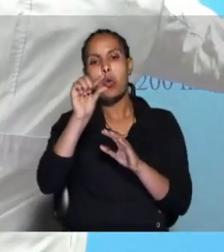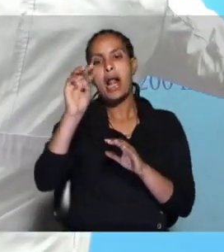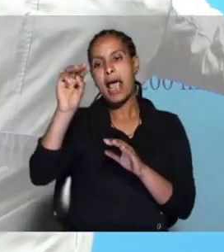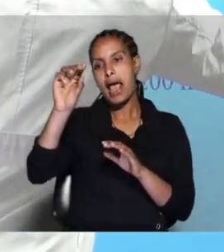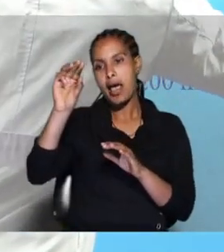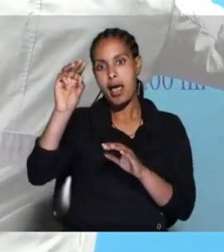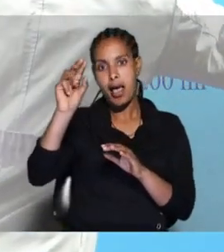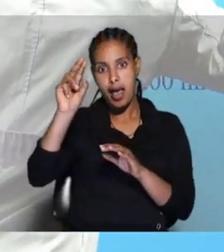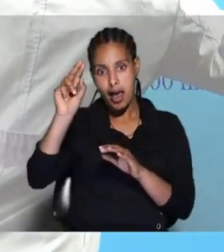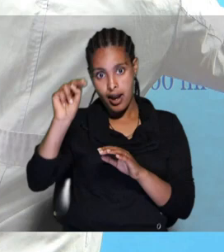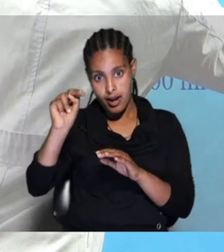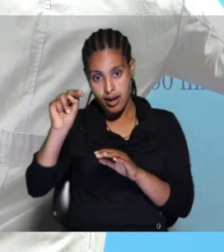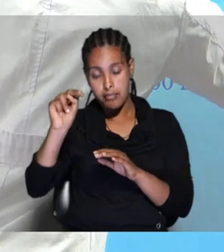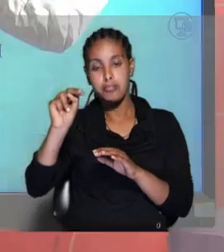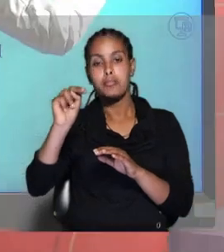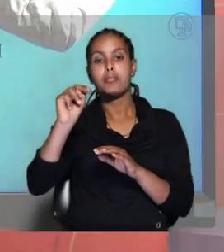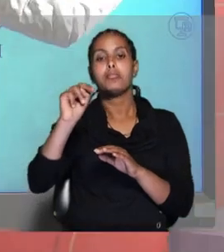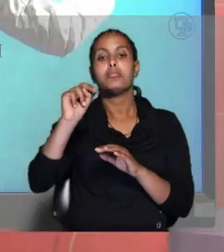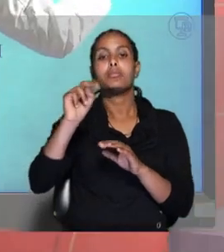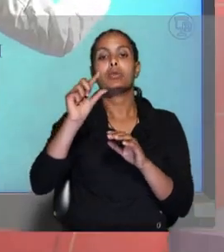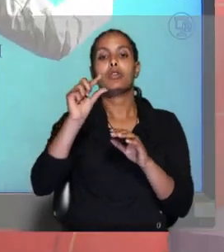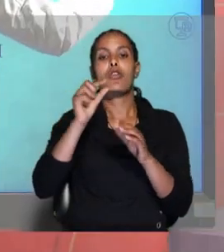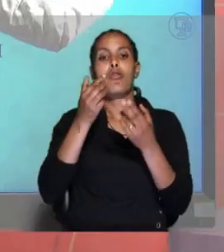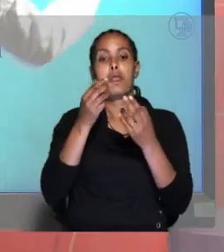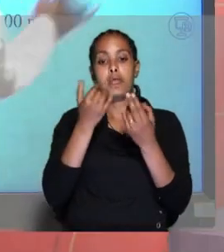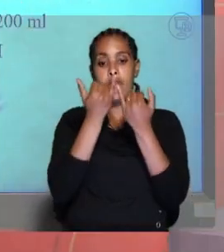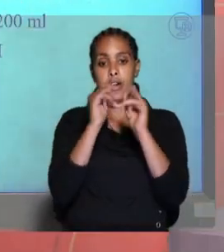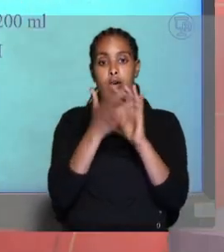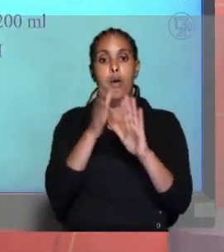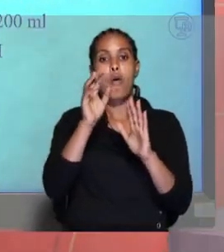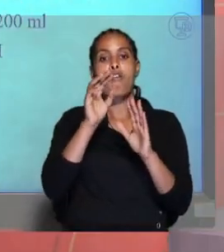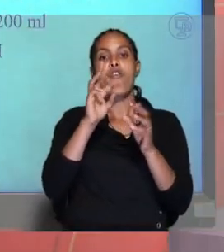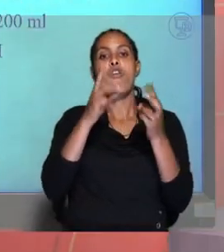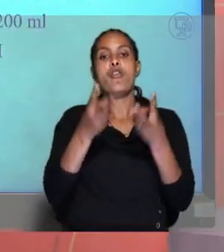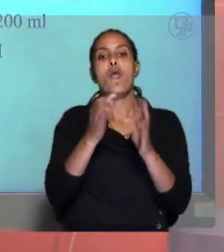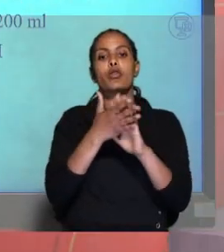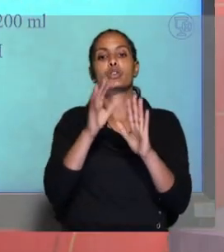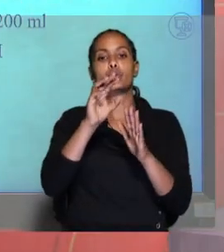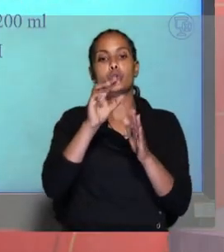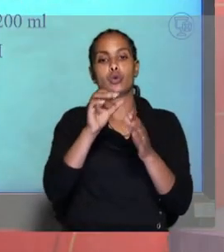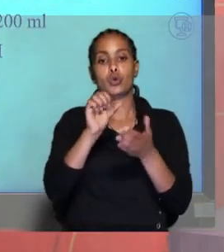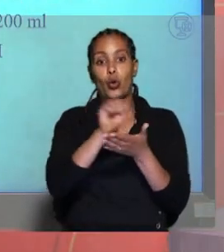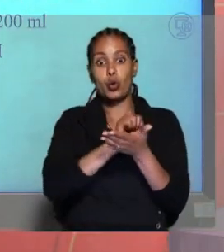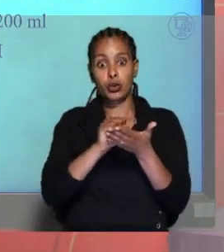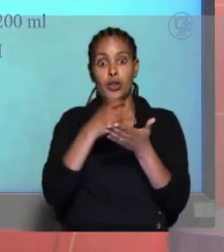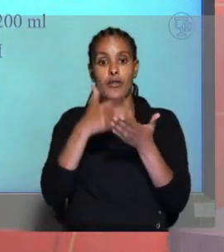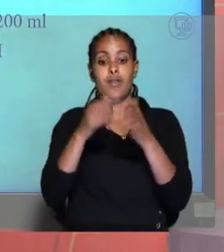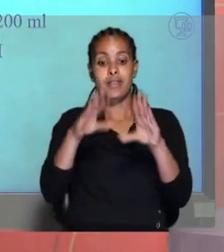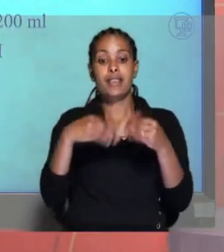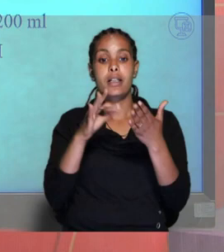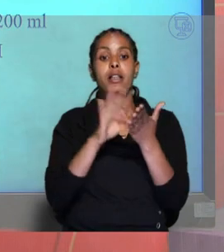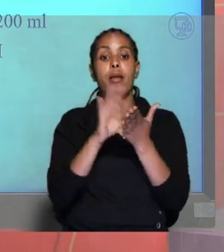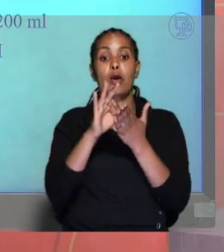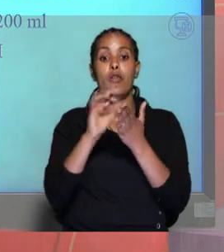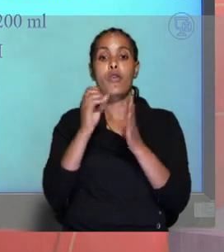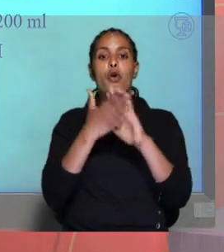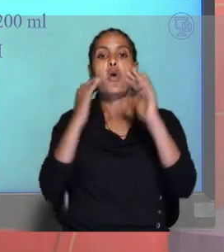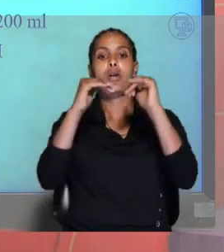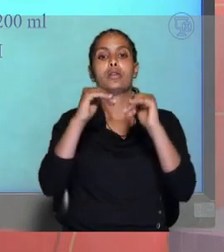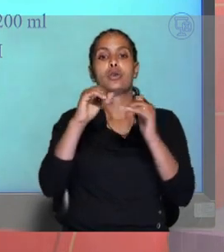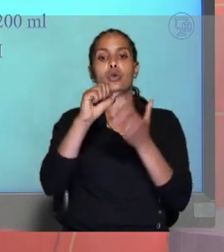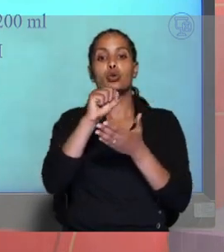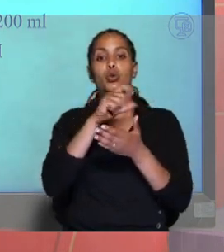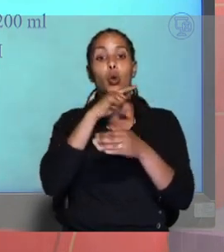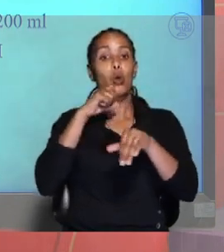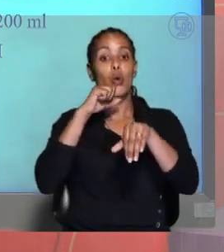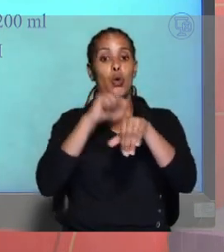n times Z divided by volume of the solution. From this, number of equivalents of